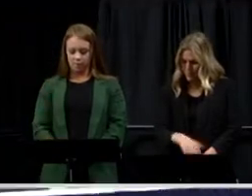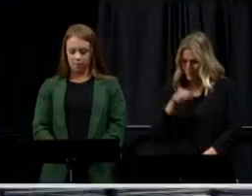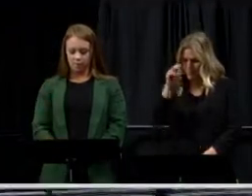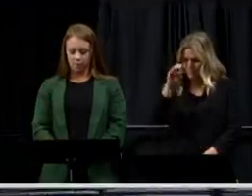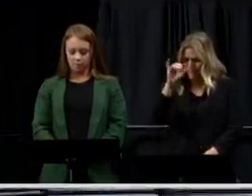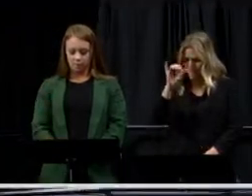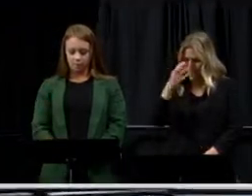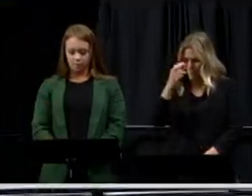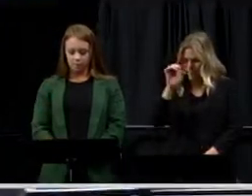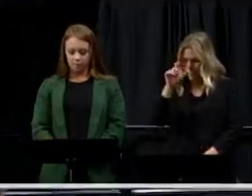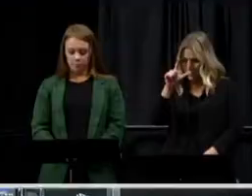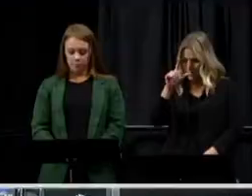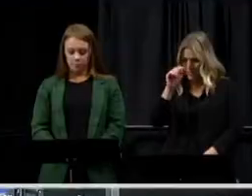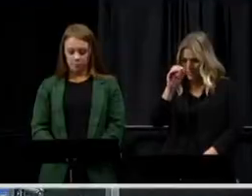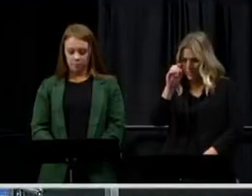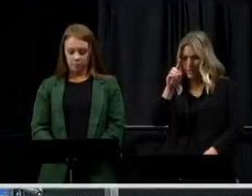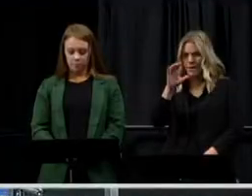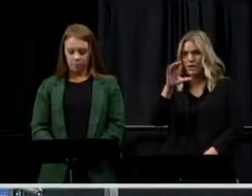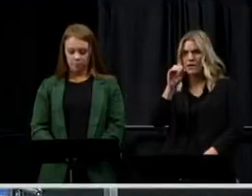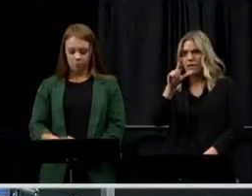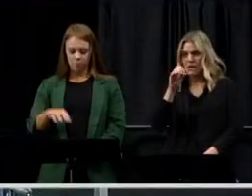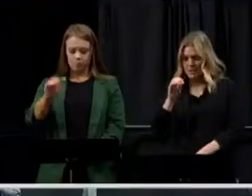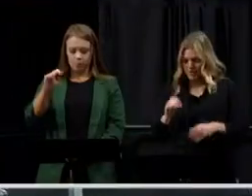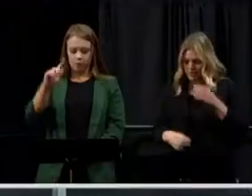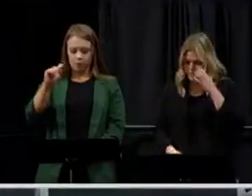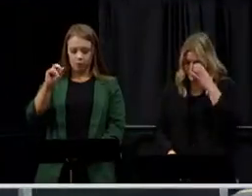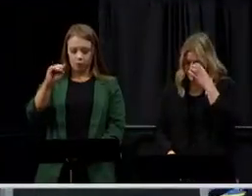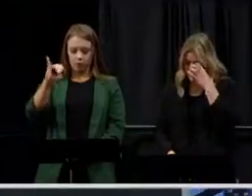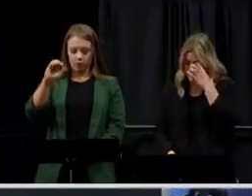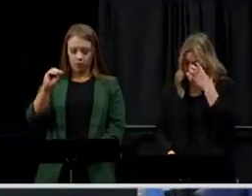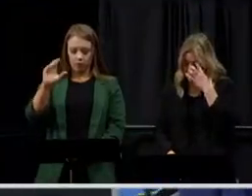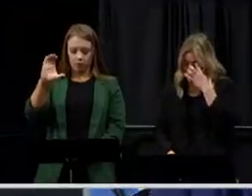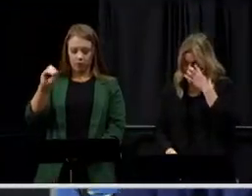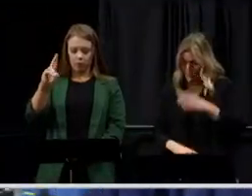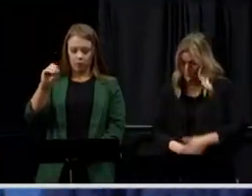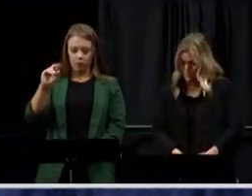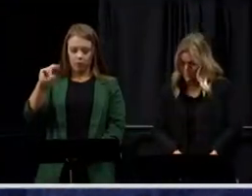Michael Todd Cole. Antonio Coronado.